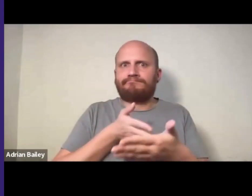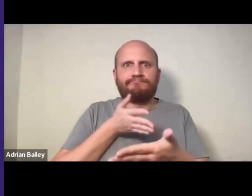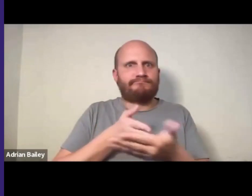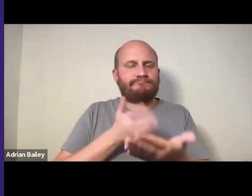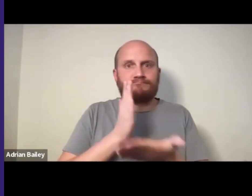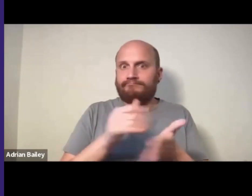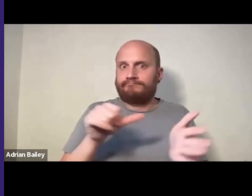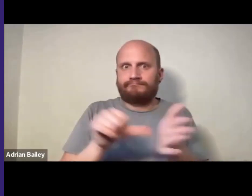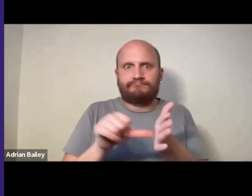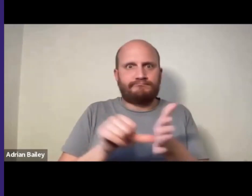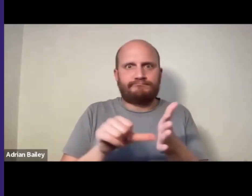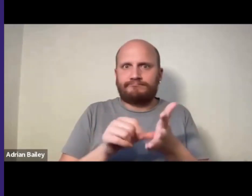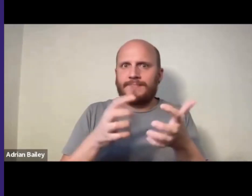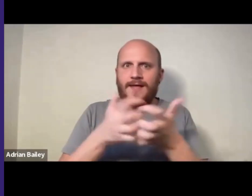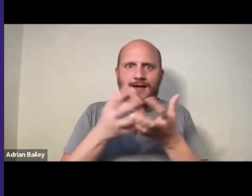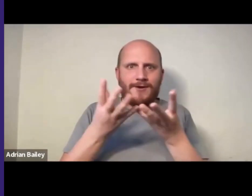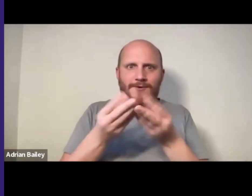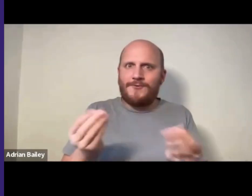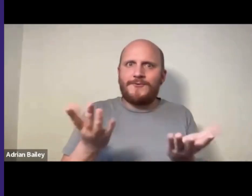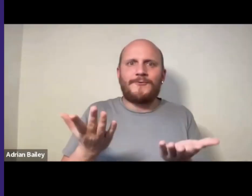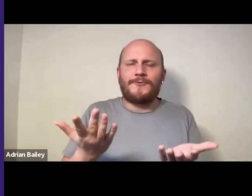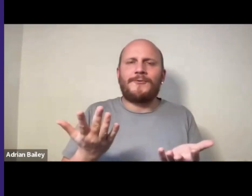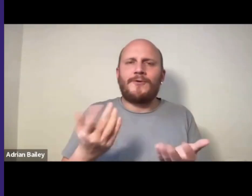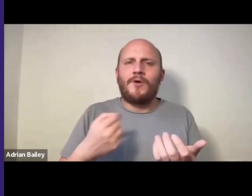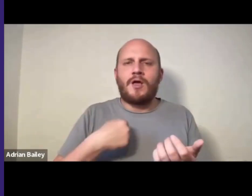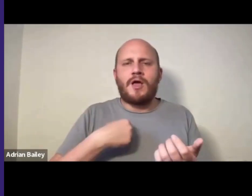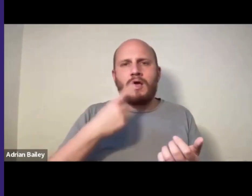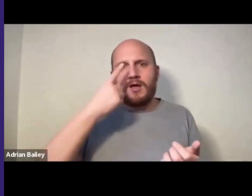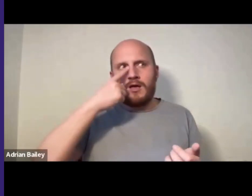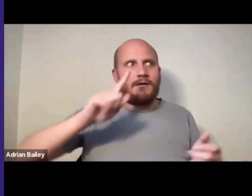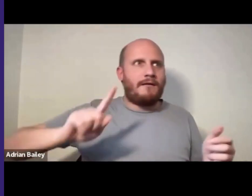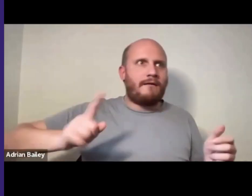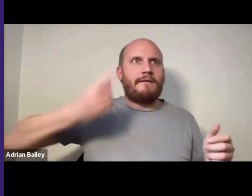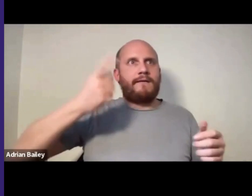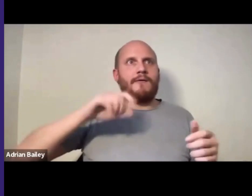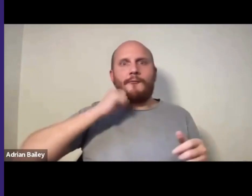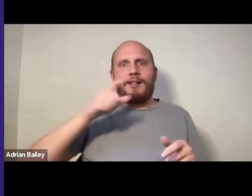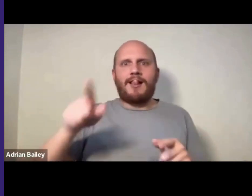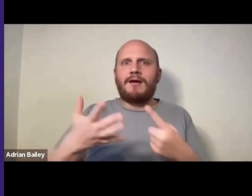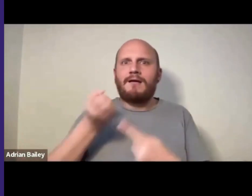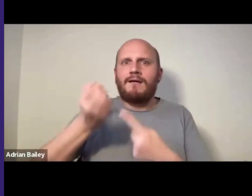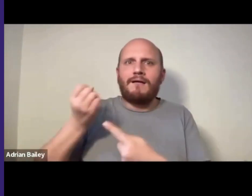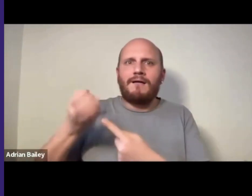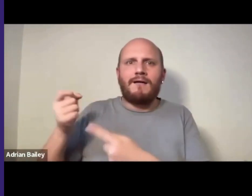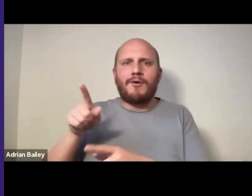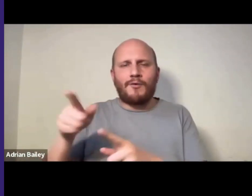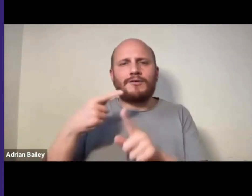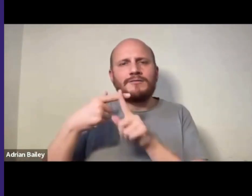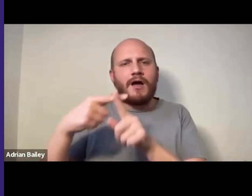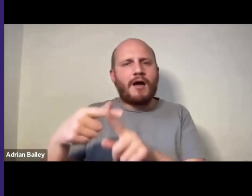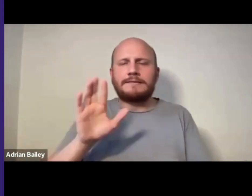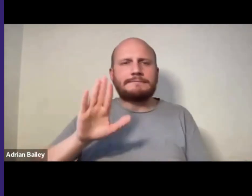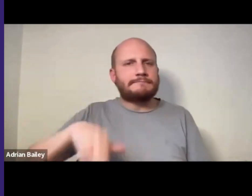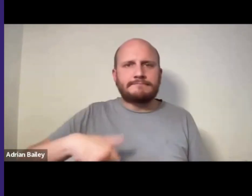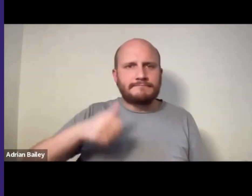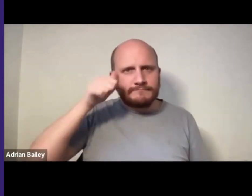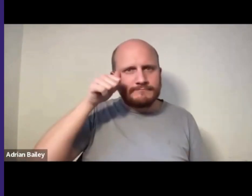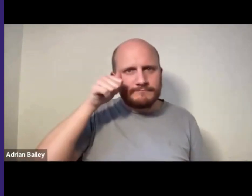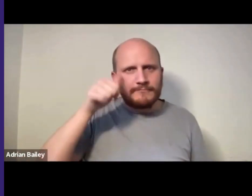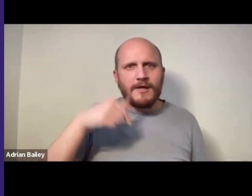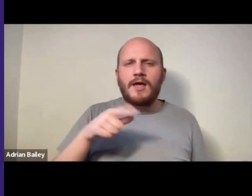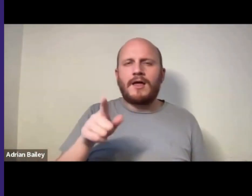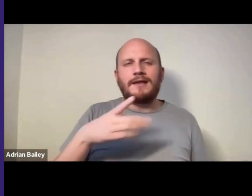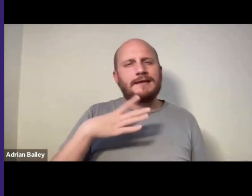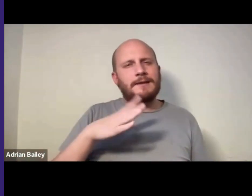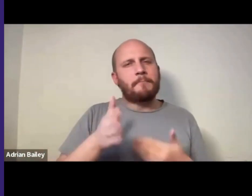and we won't necessarily just expect that targets will be hit and you'll do everything to do that. It will probably be more of a